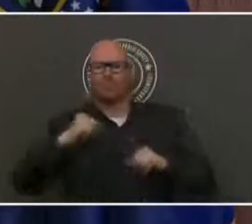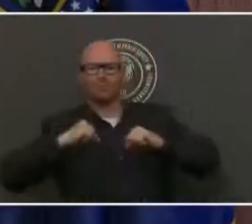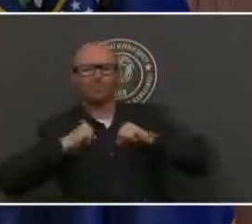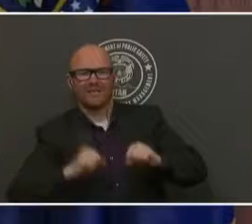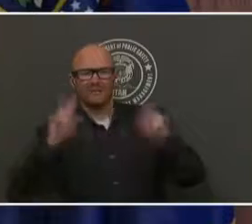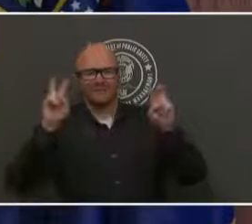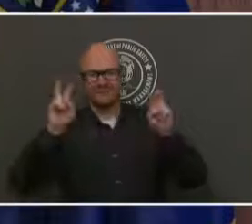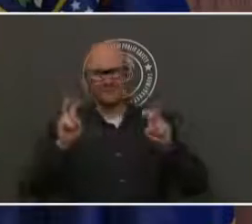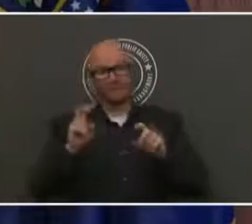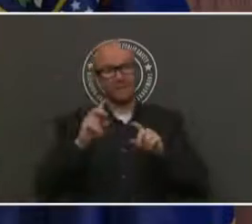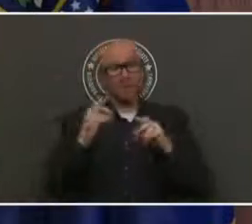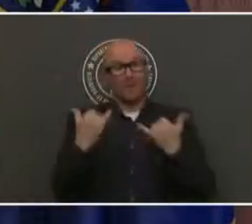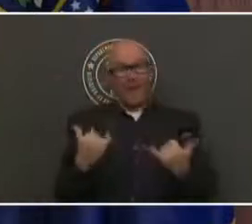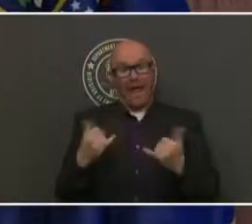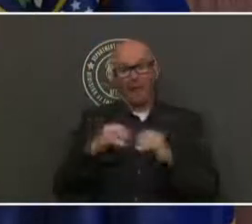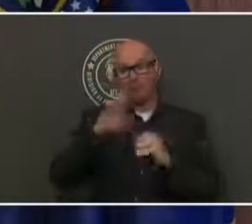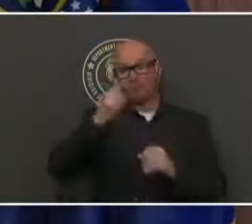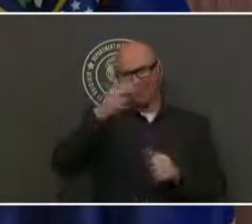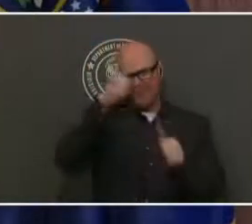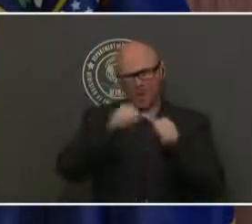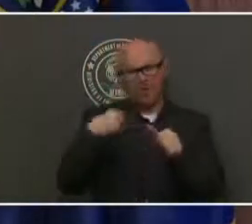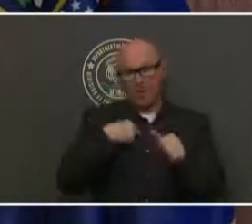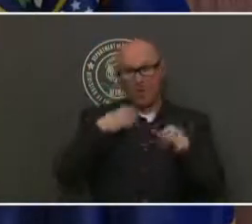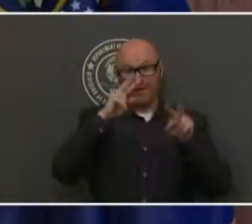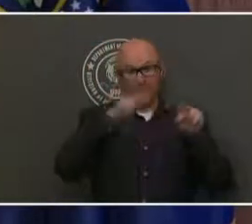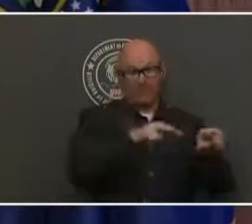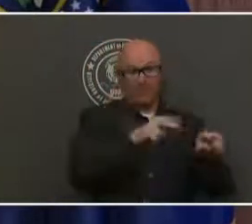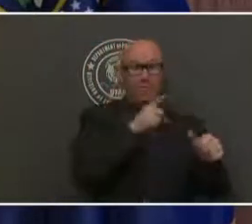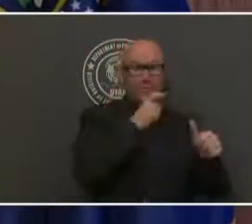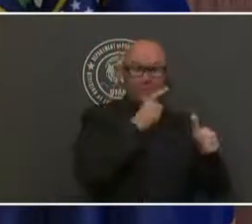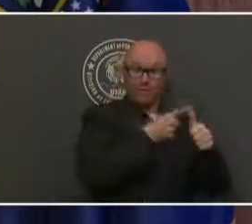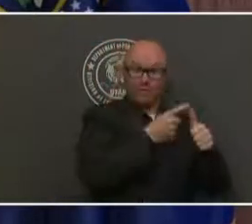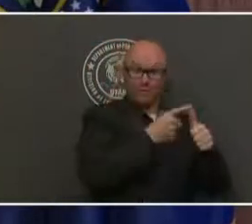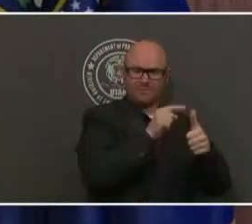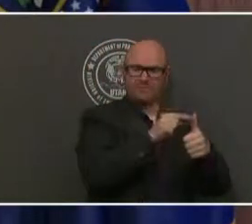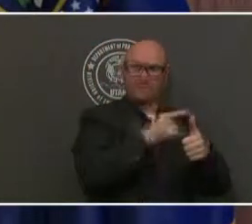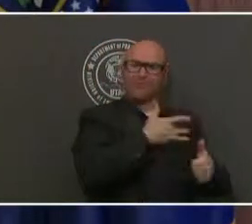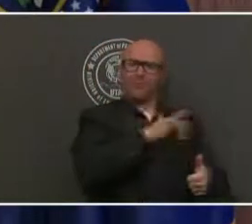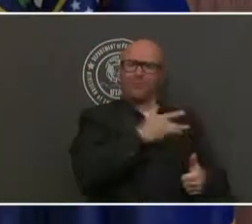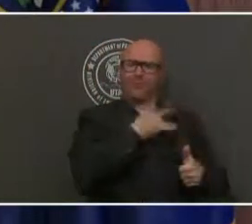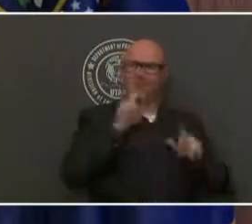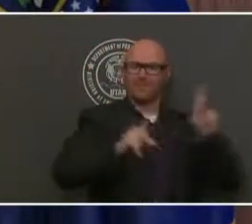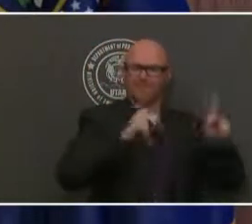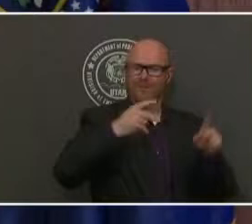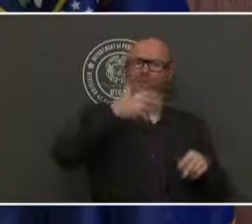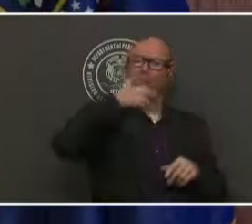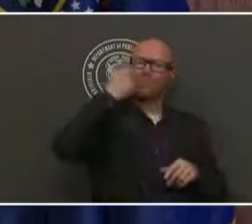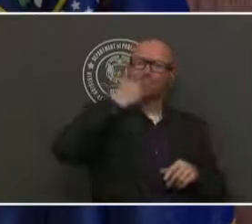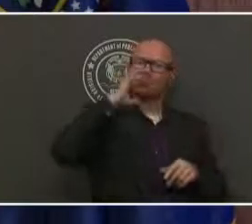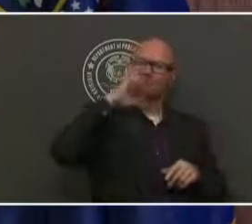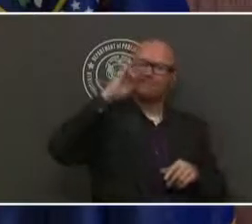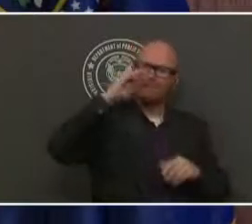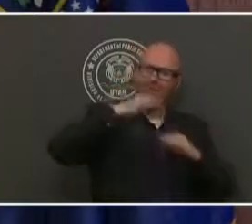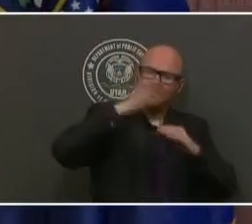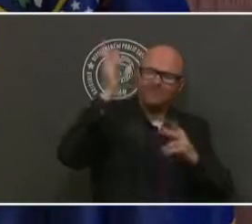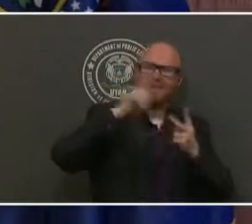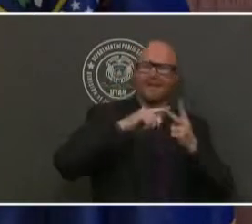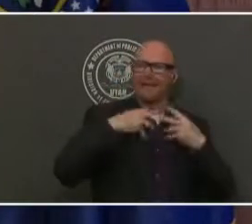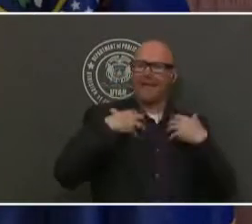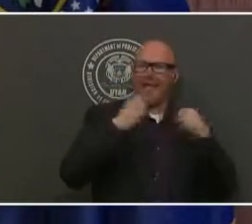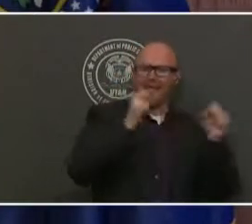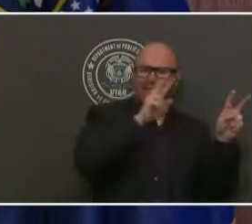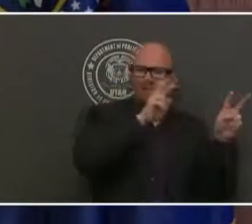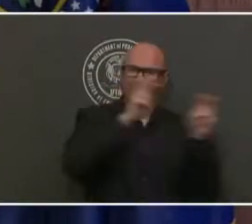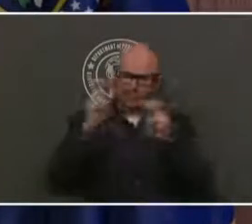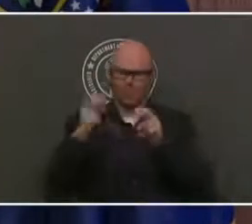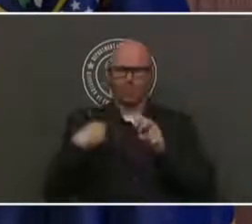the most vulnerable, and other states have not, we believe that that's been a major part of our success here. Even though we still